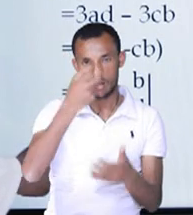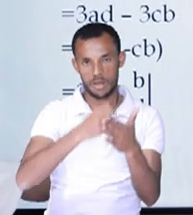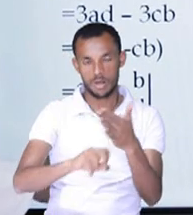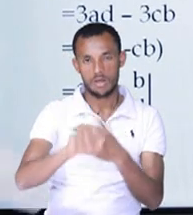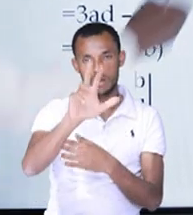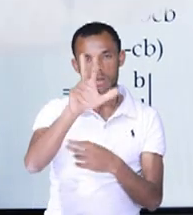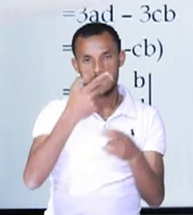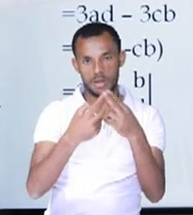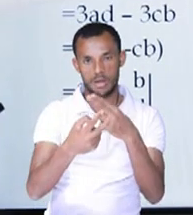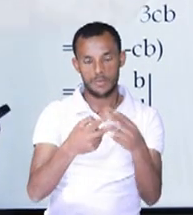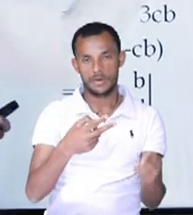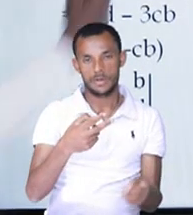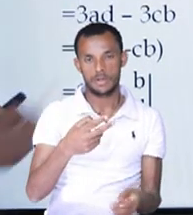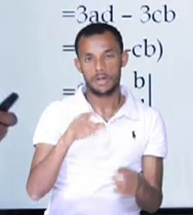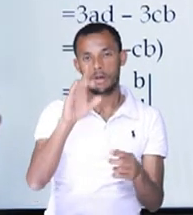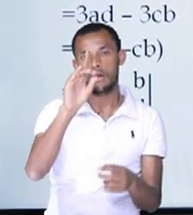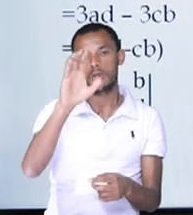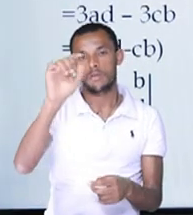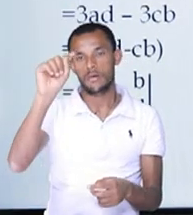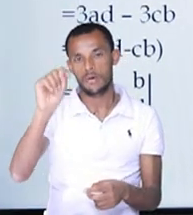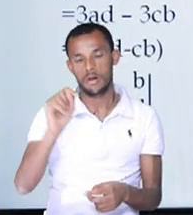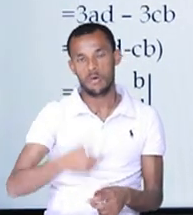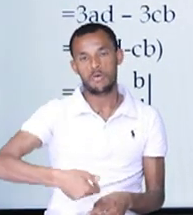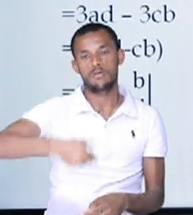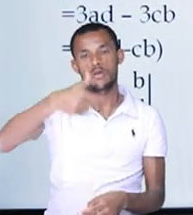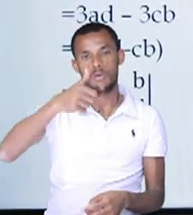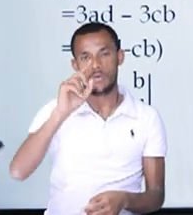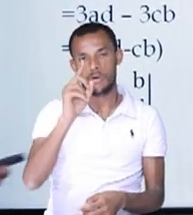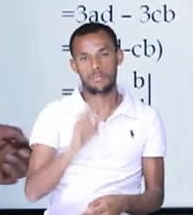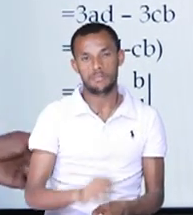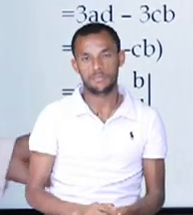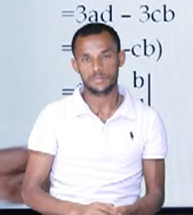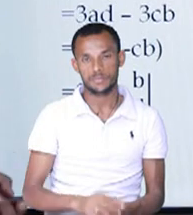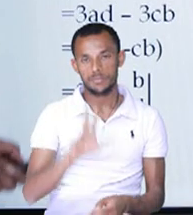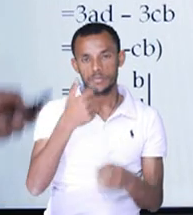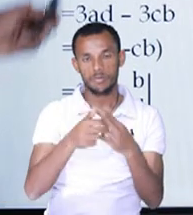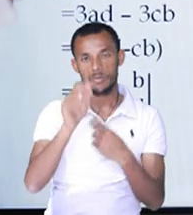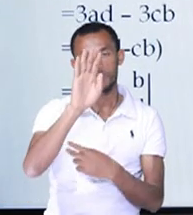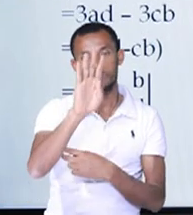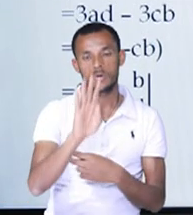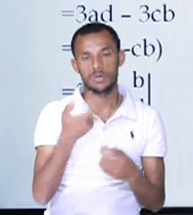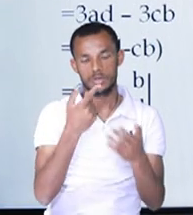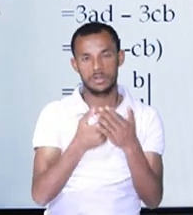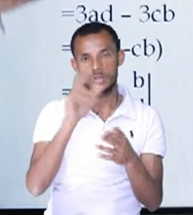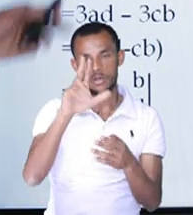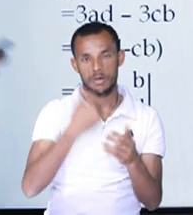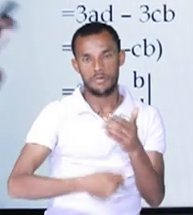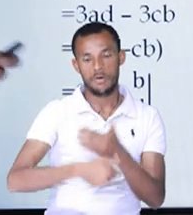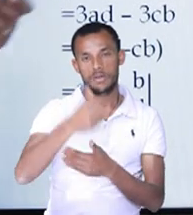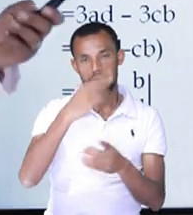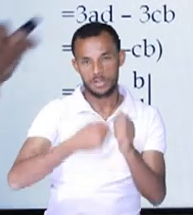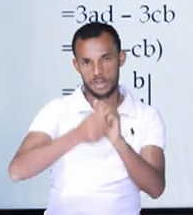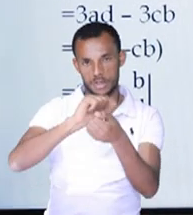result 3 times the determinant of the original one. 3 times 4. So these 3 affect